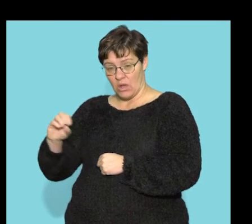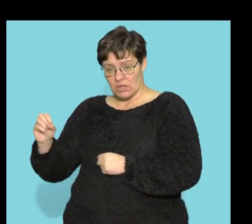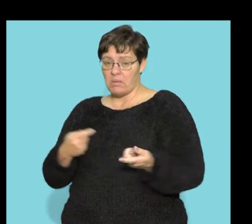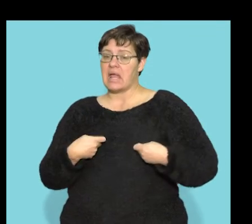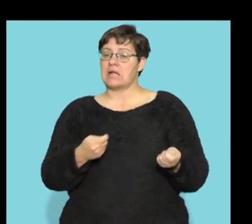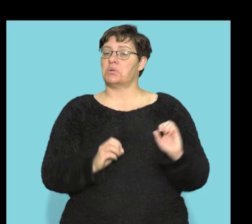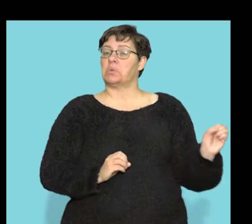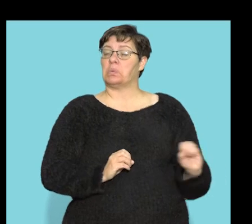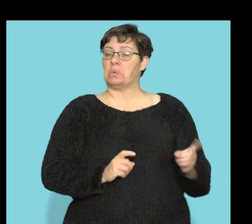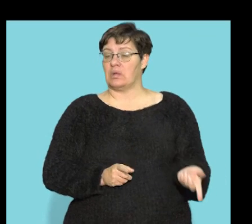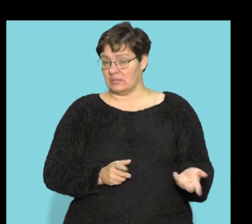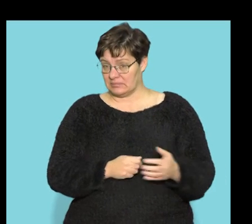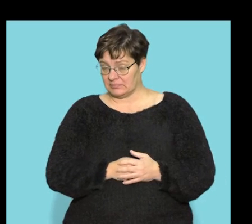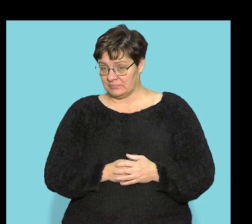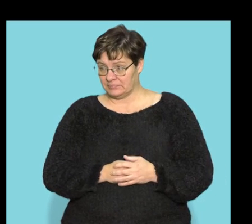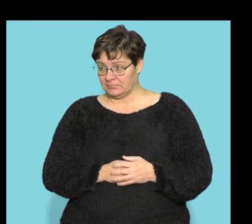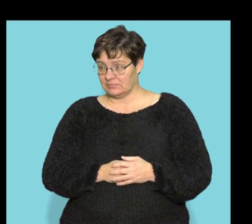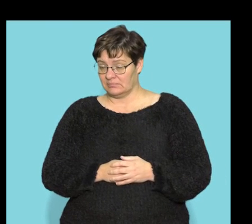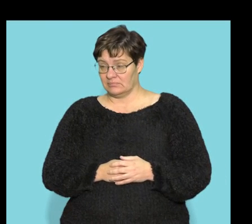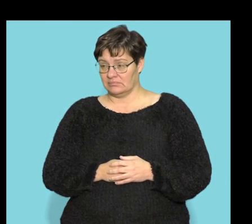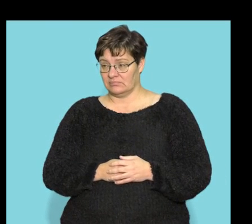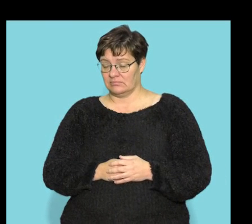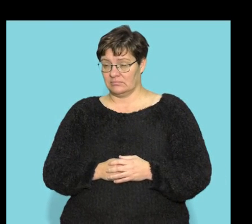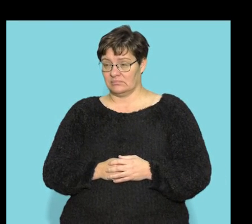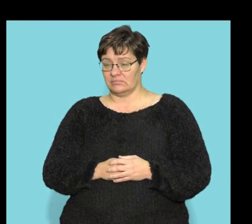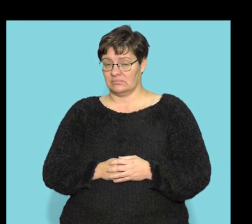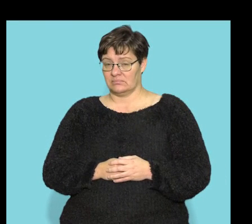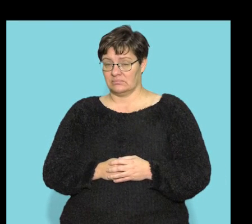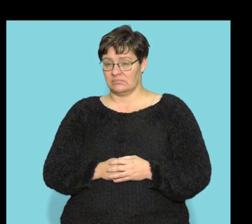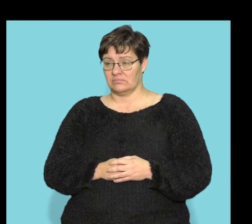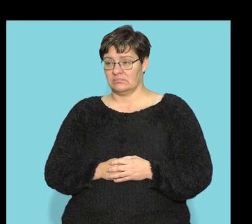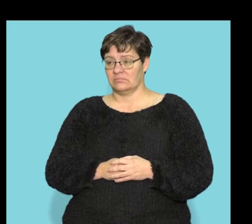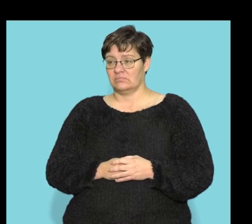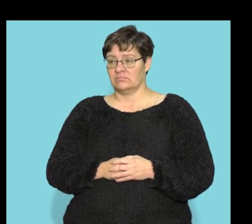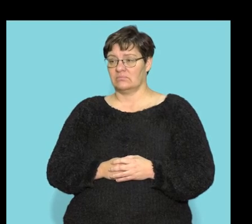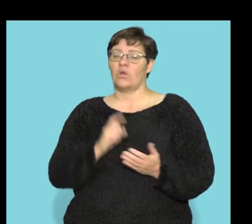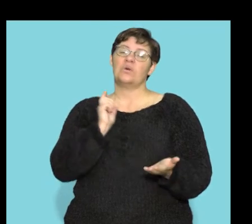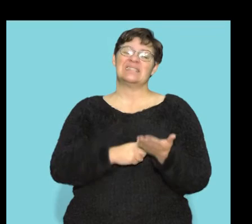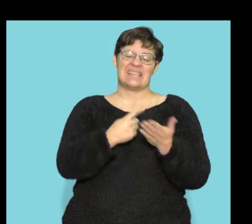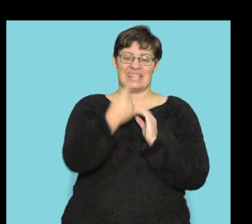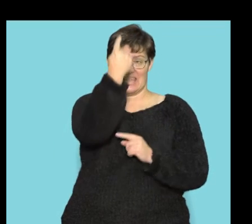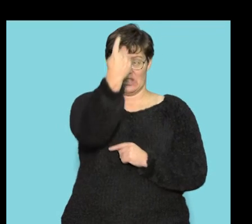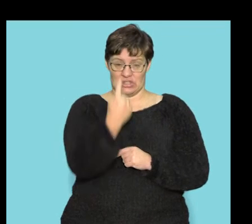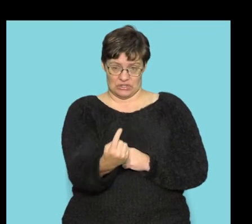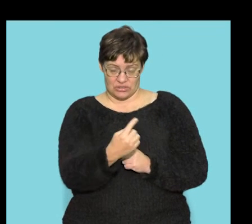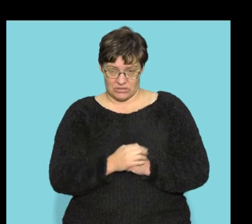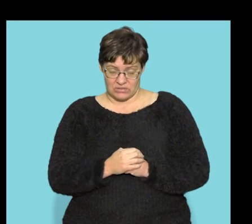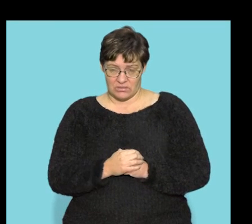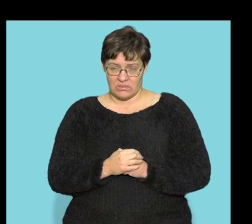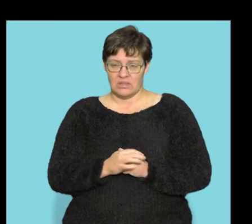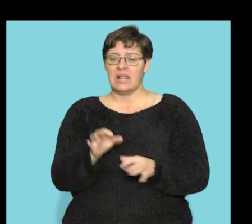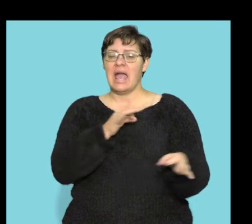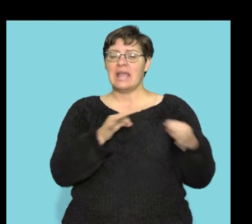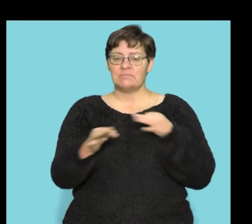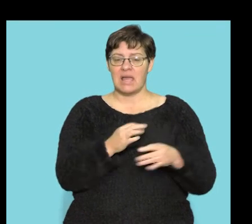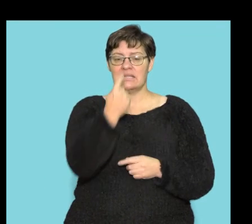you budgeted 30,000, but you spent 0. Okay, now let's discuss each item. Explain in